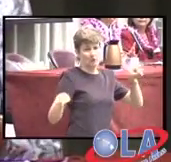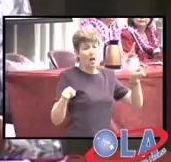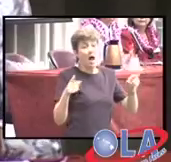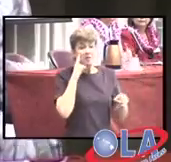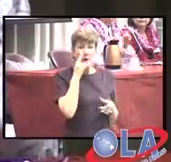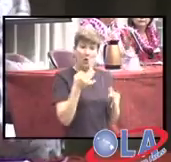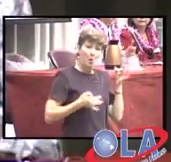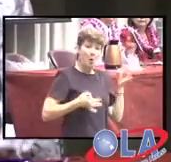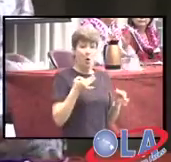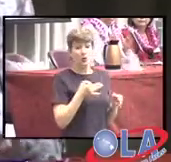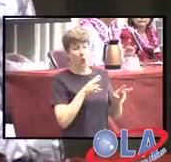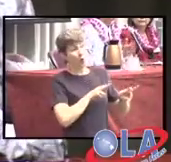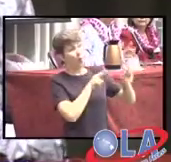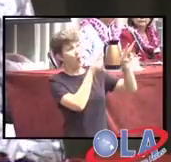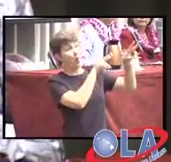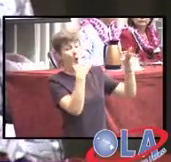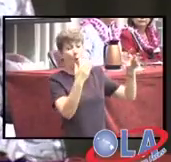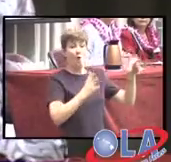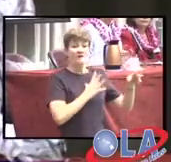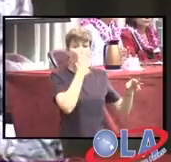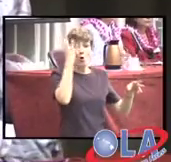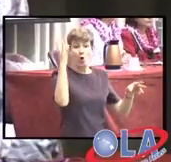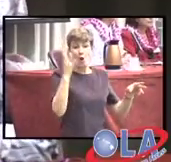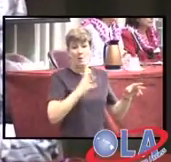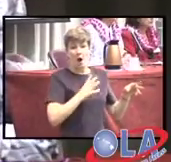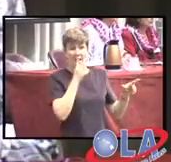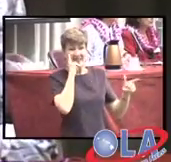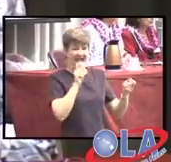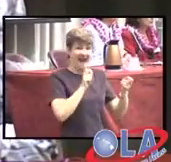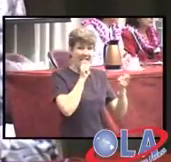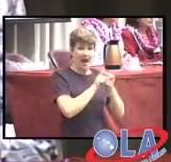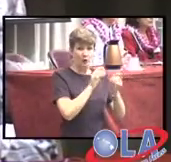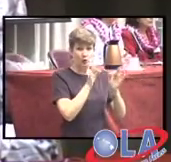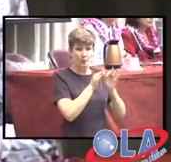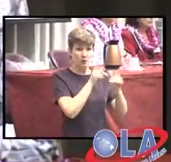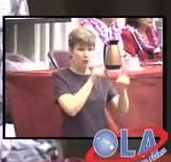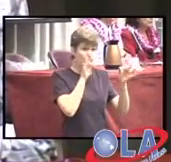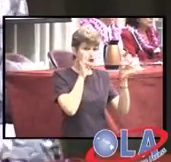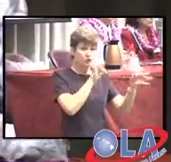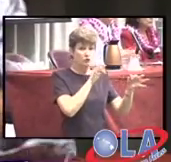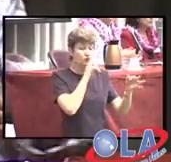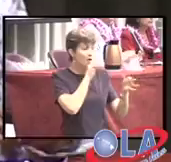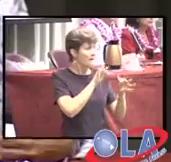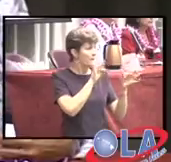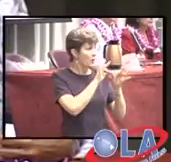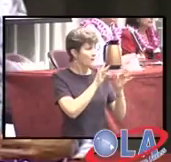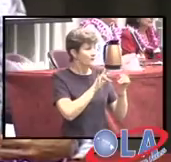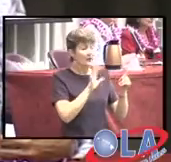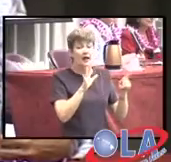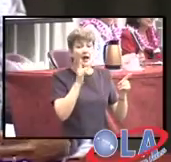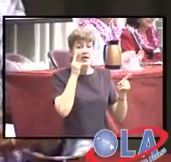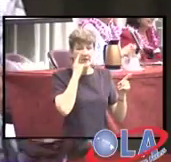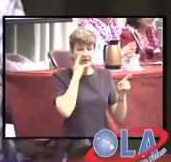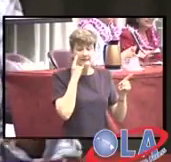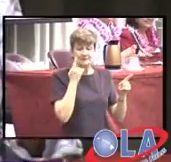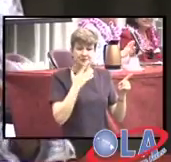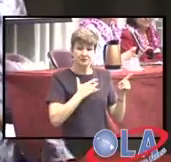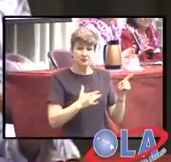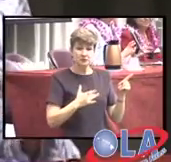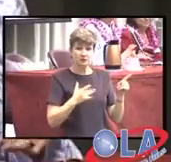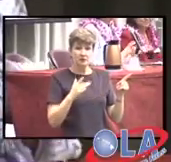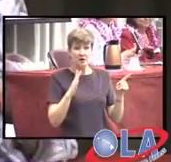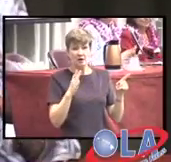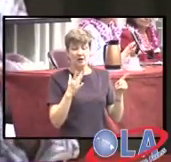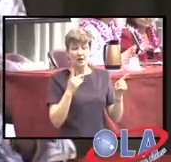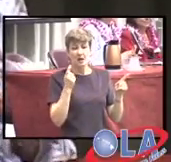the court is so formal, that accurate interpreting is really important, and they tend to think that it can be a